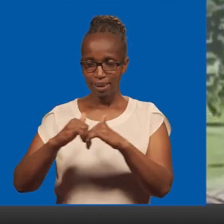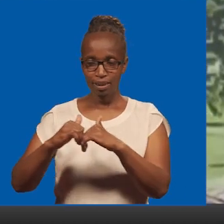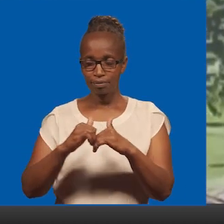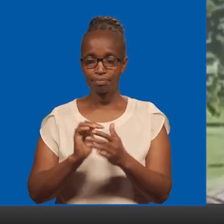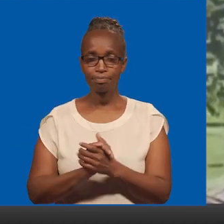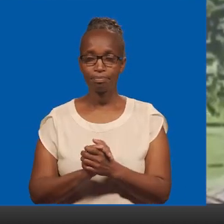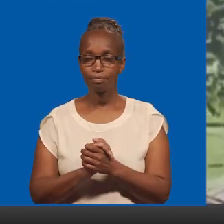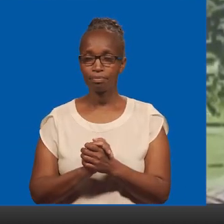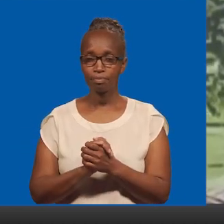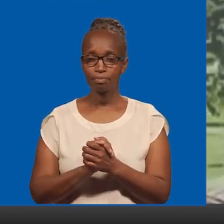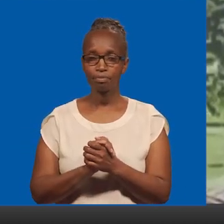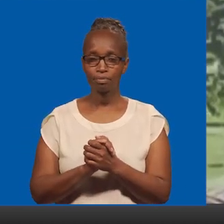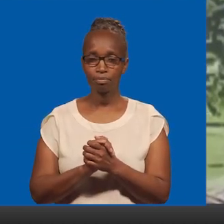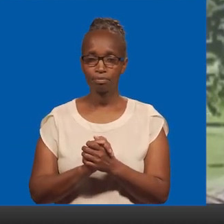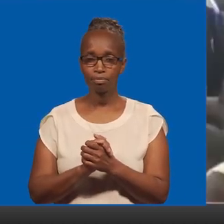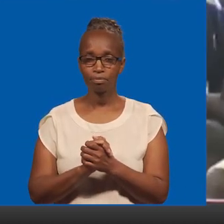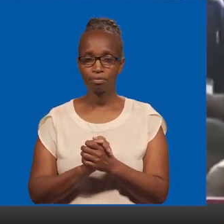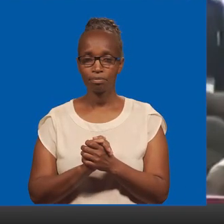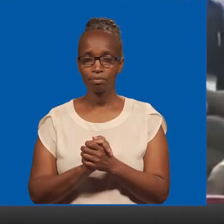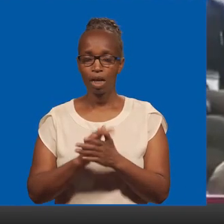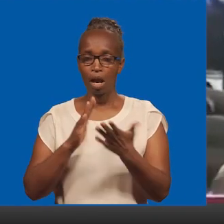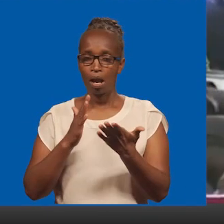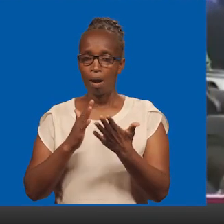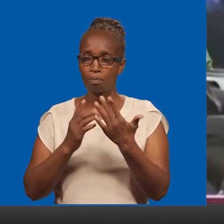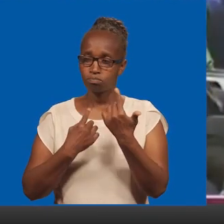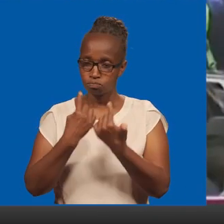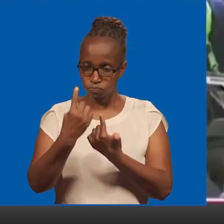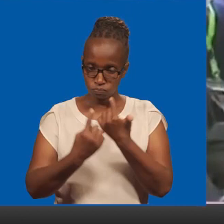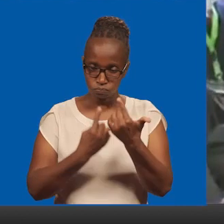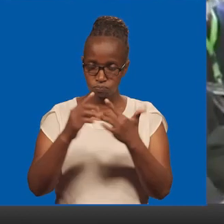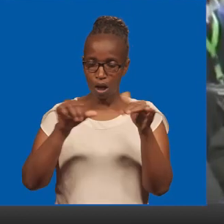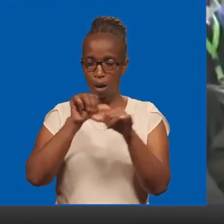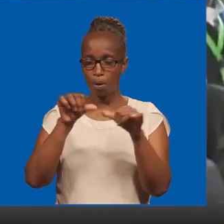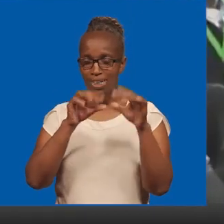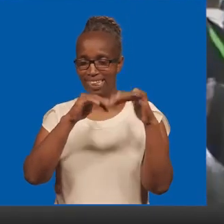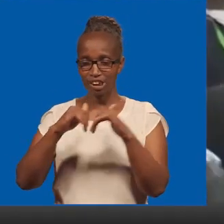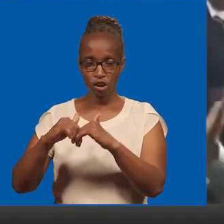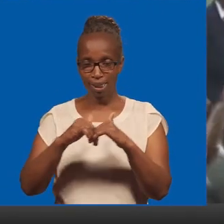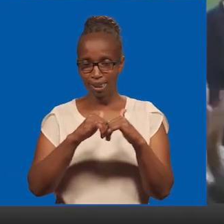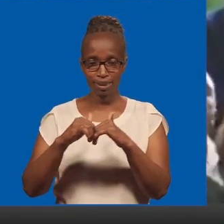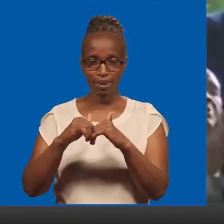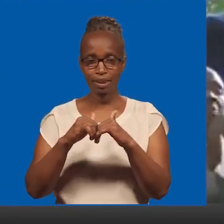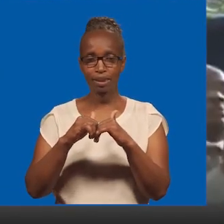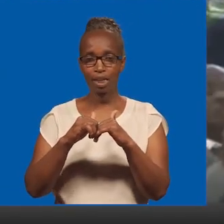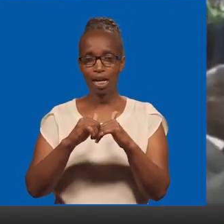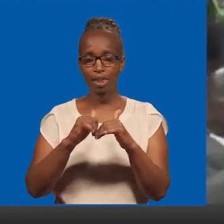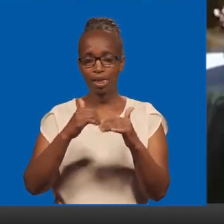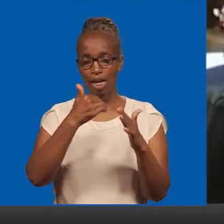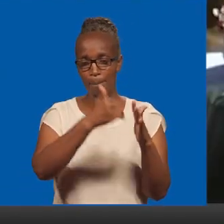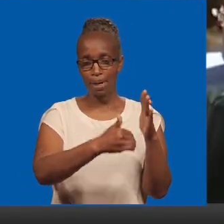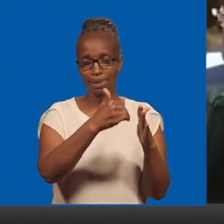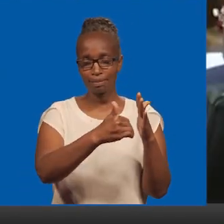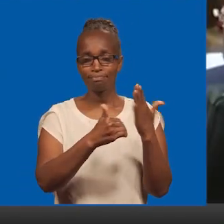challenge around climate change. Musalia akisisitiza umuhimu wa amani nchini na hata katika nchi zinazopakana na